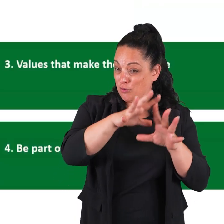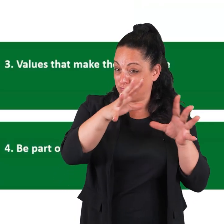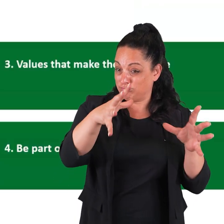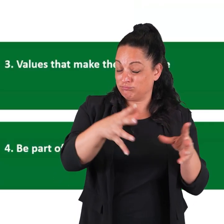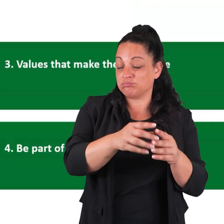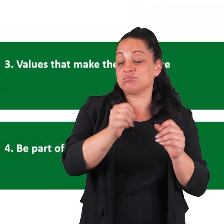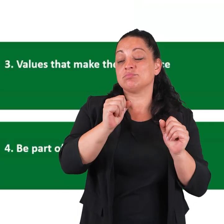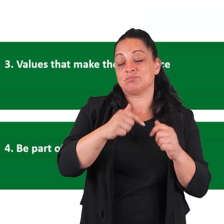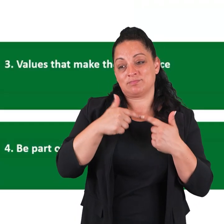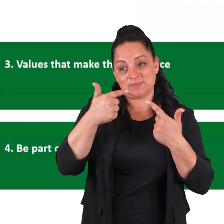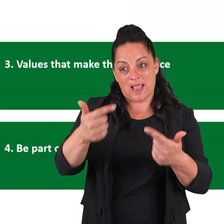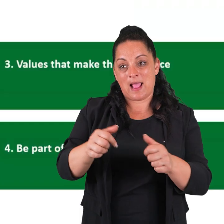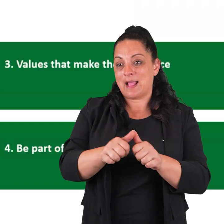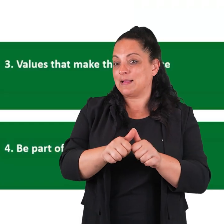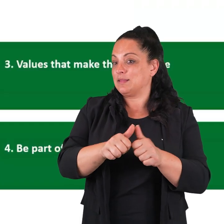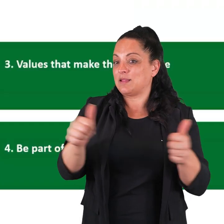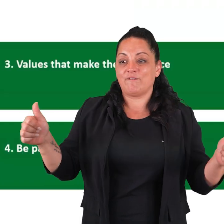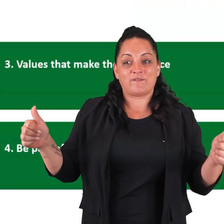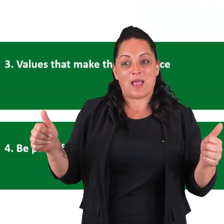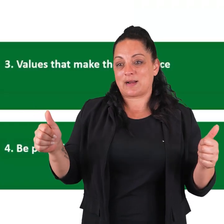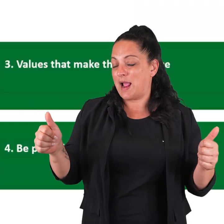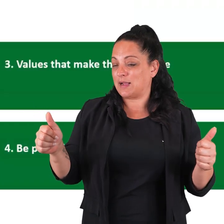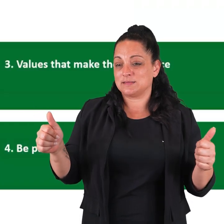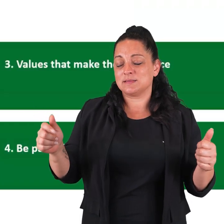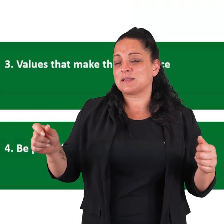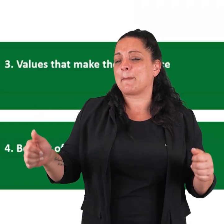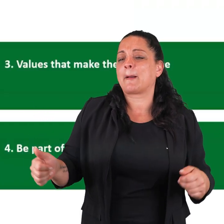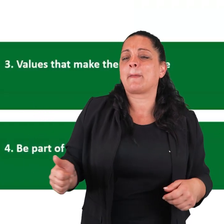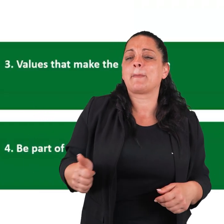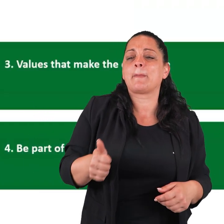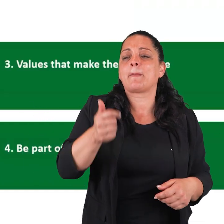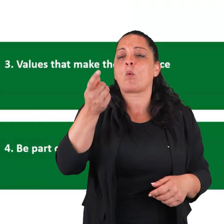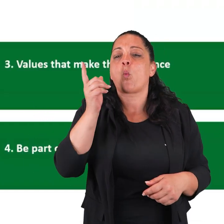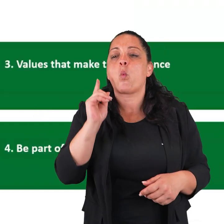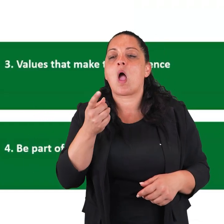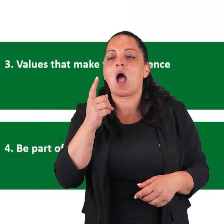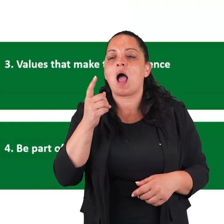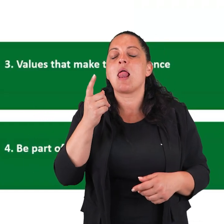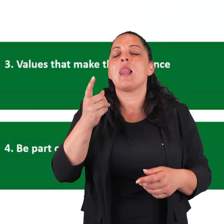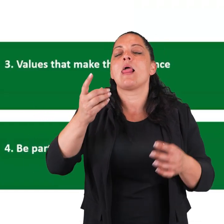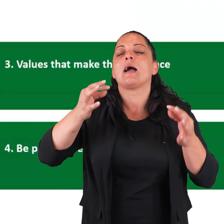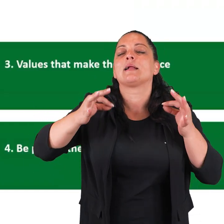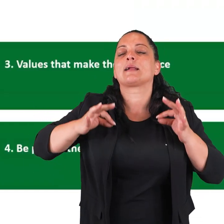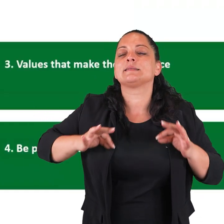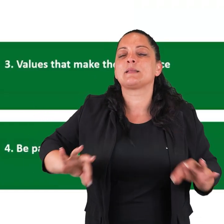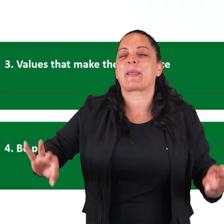mainly are to be respectful of people and of the environment,